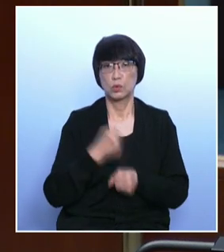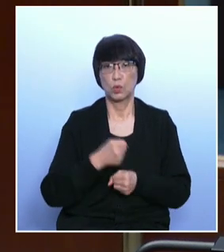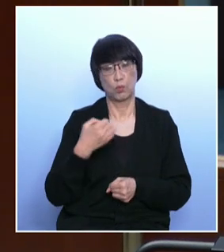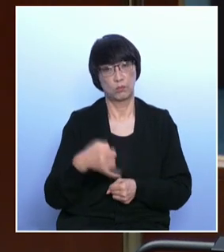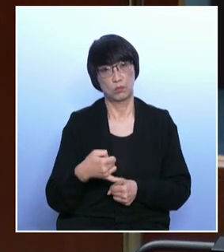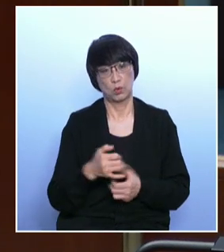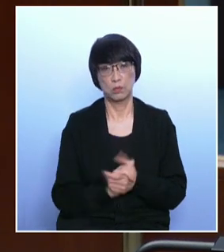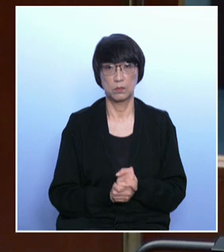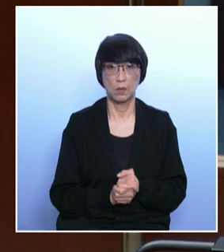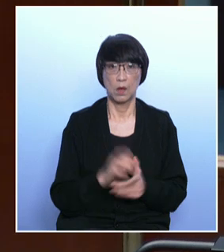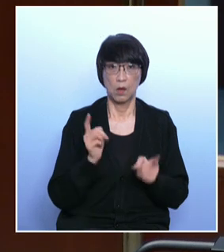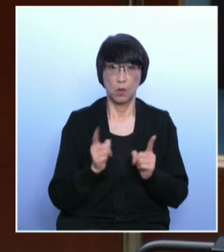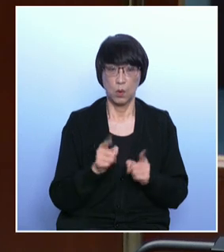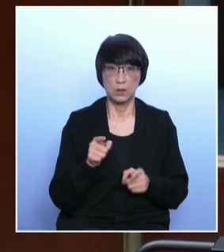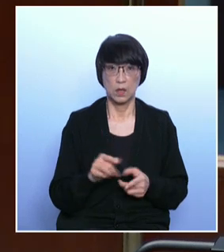we have in Hong Kong.